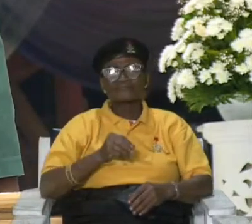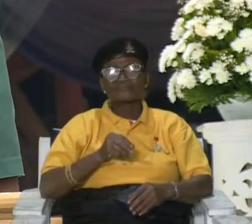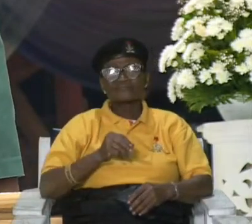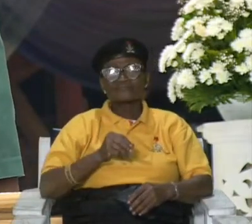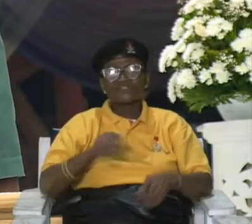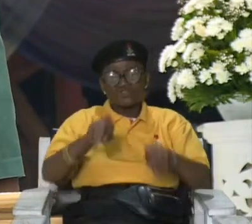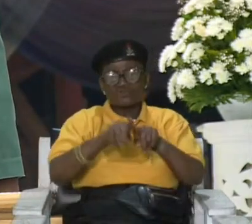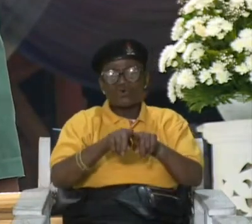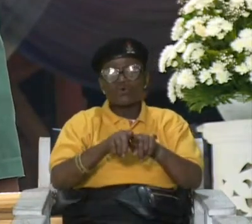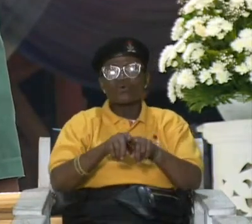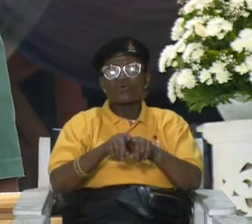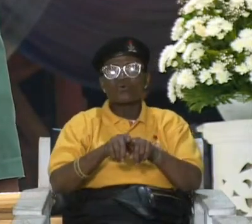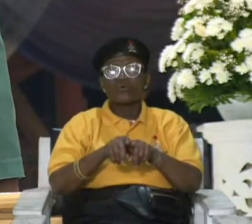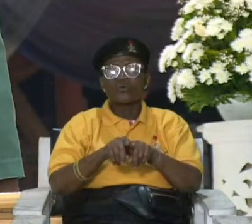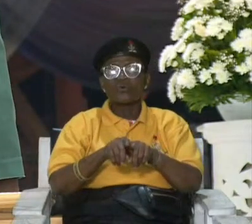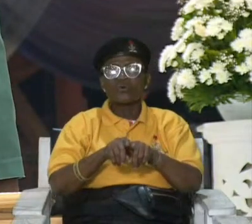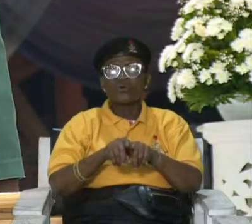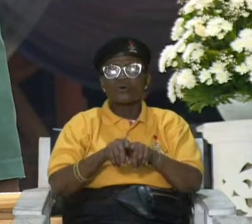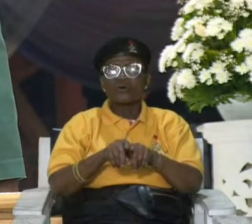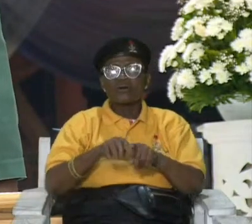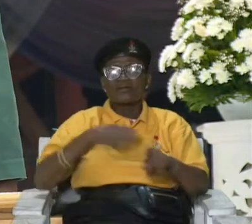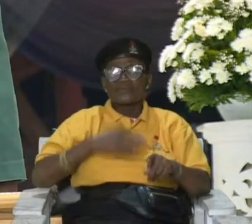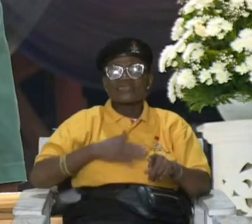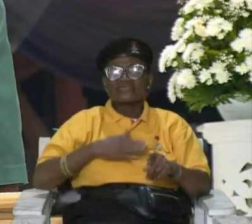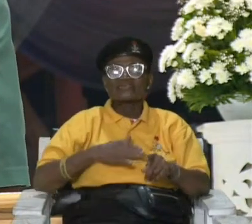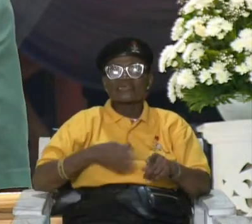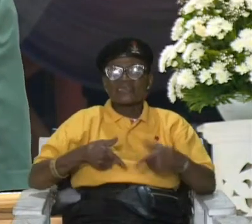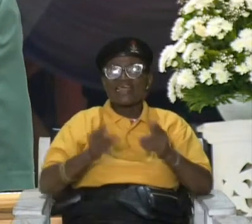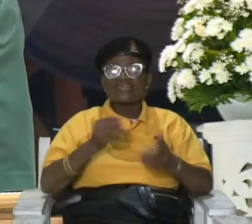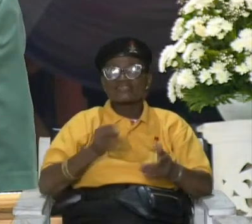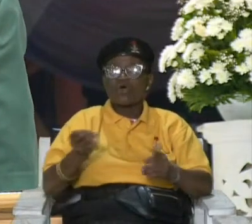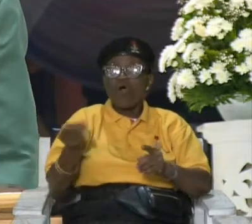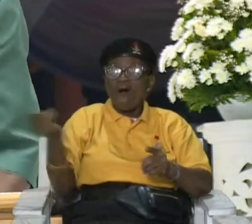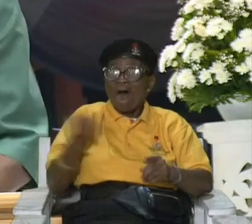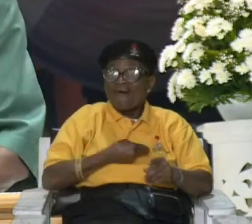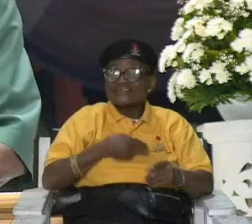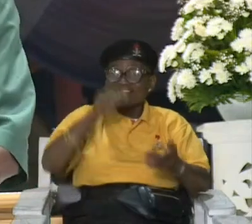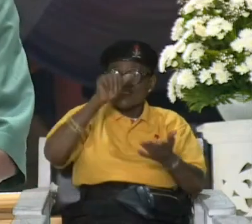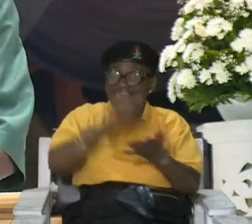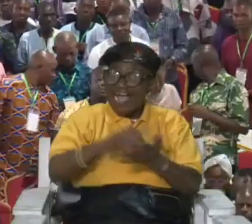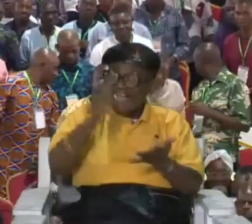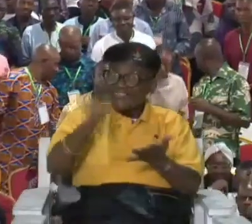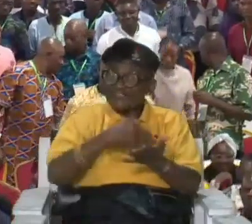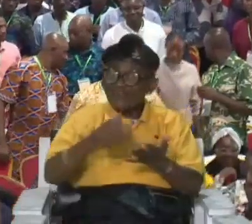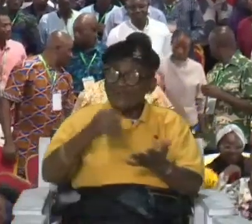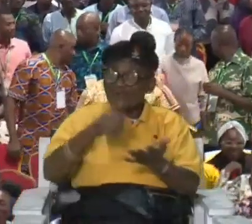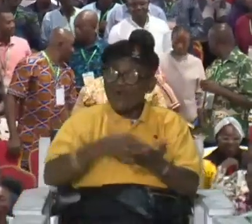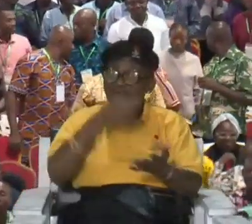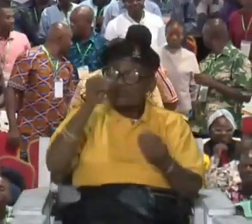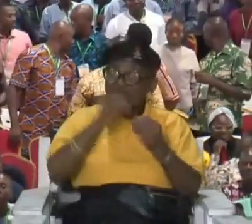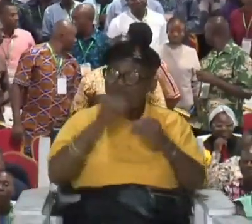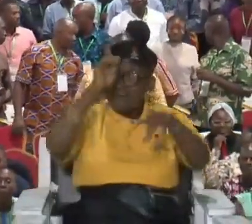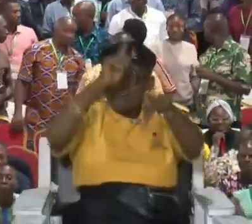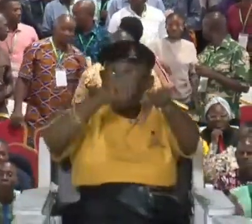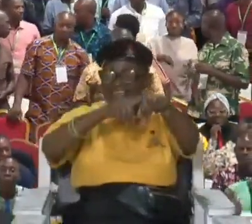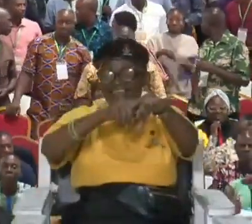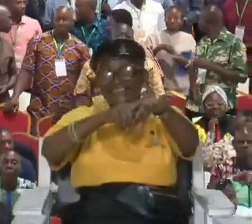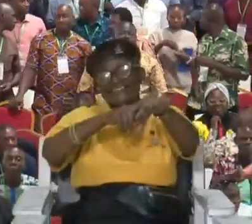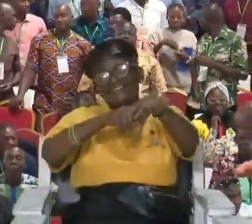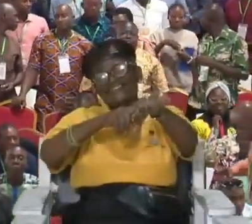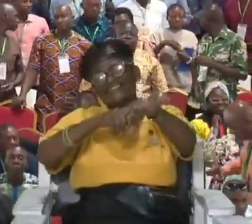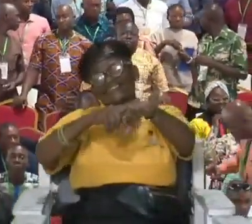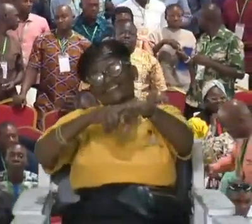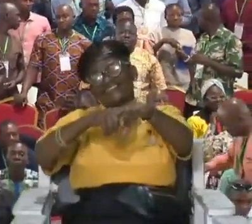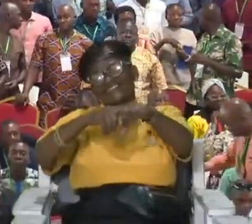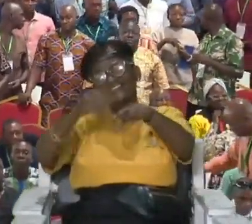So, shall we take that chorus one more time? Open my eyes, O Lord.